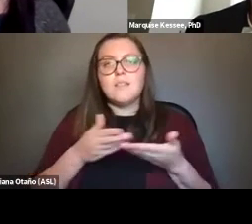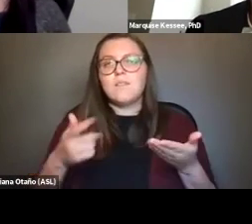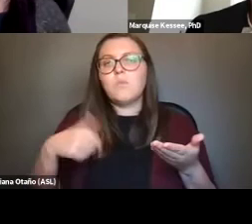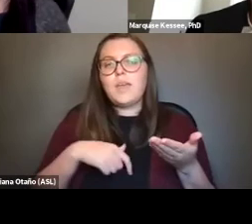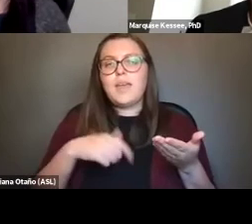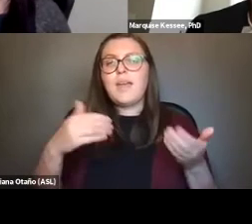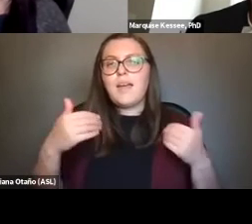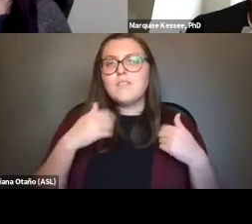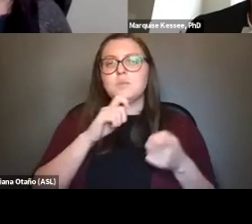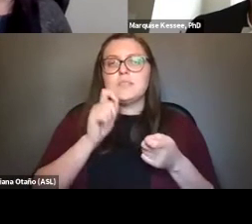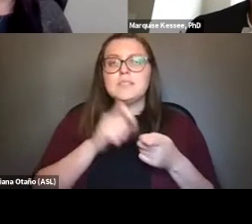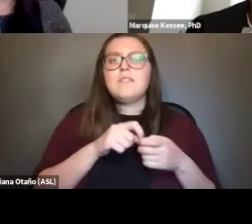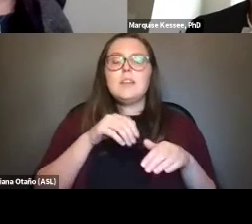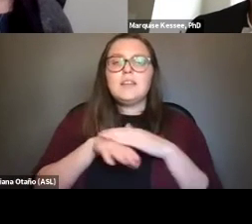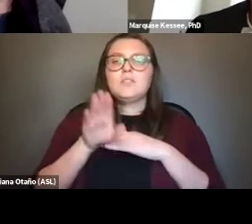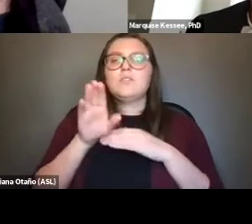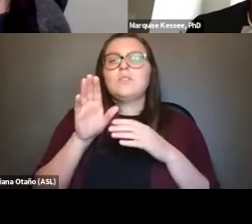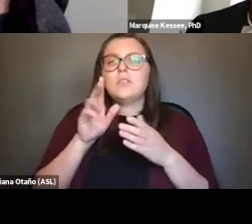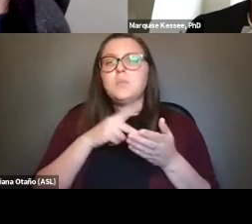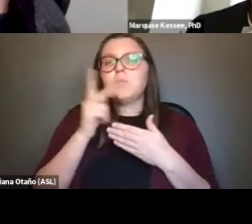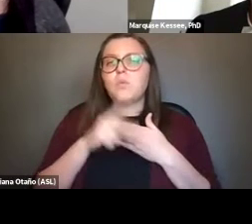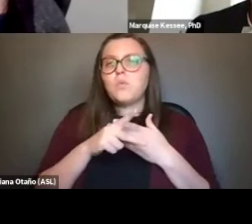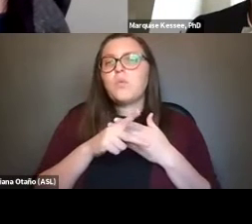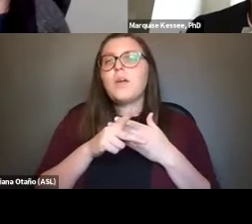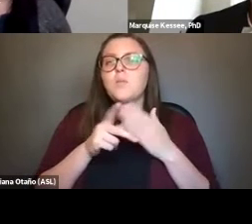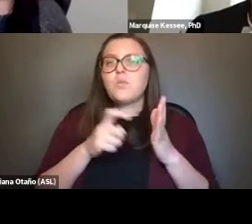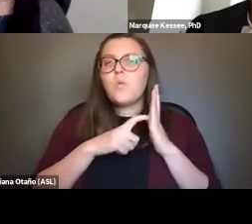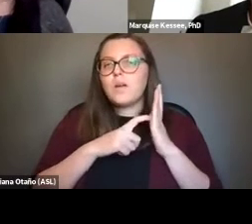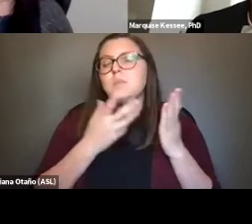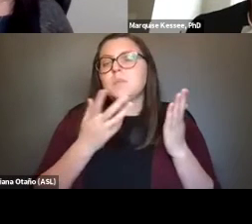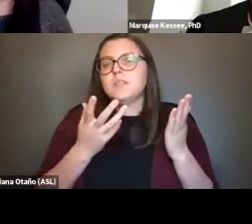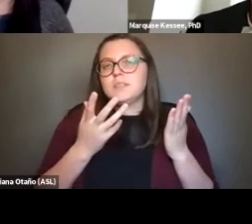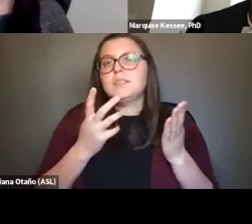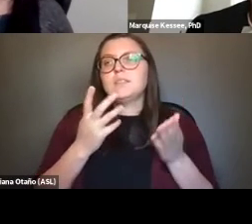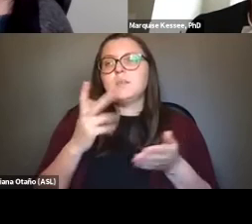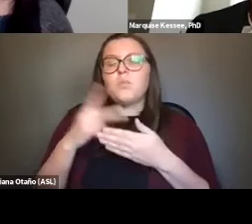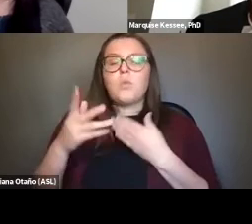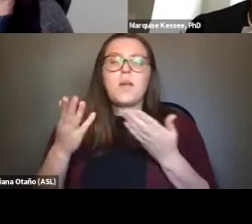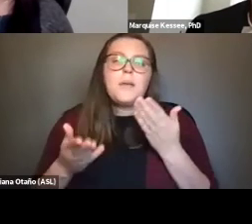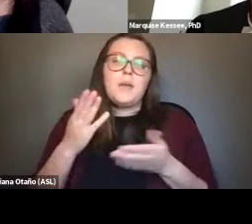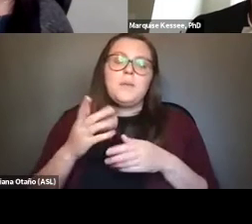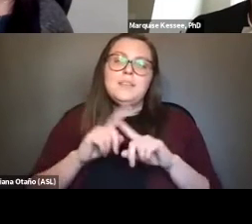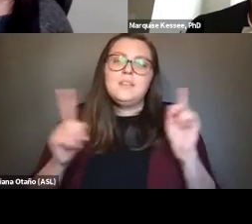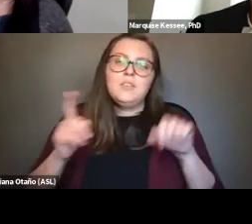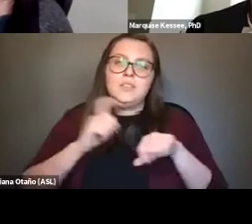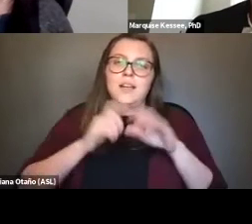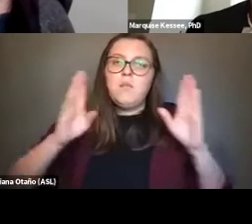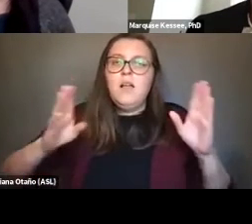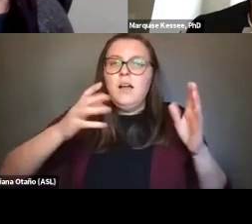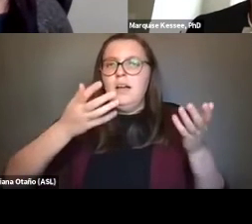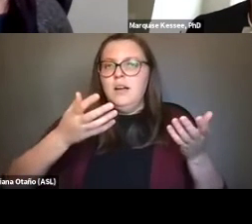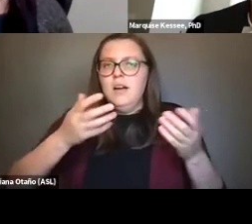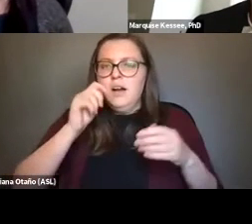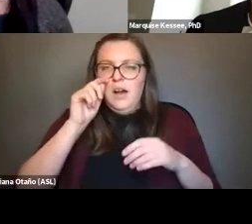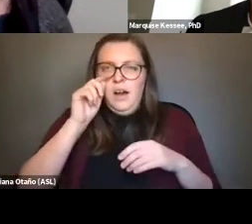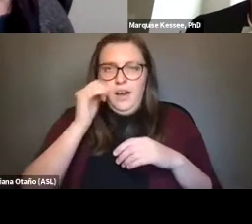requirements. It's a limited enrollment program for us. The timeline may be different than if you're interested in letters and sciences or undecided program. And if